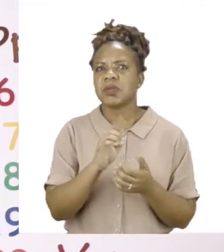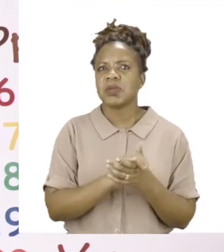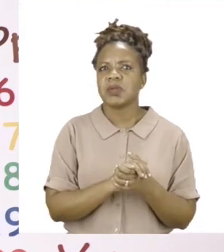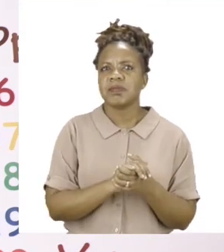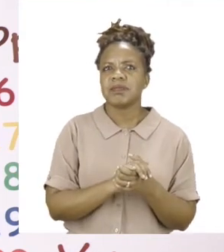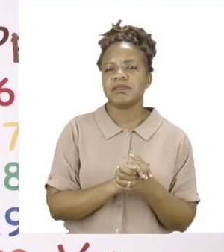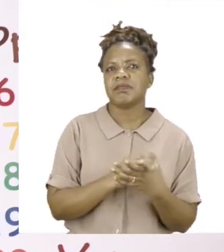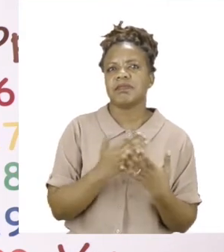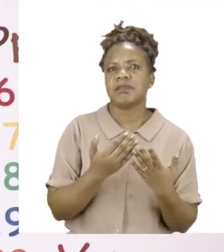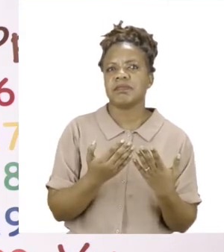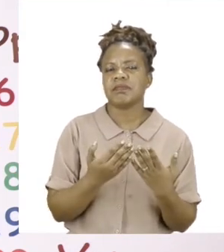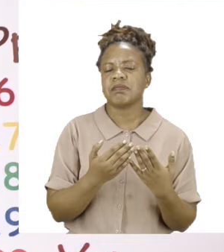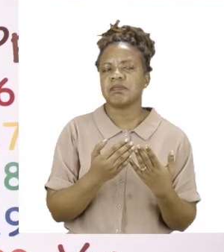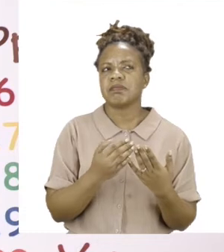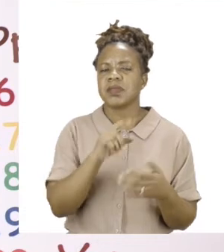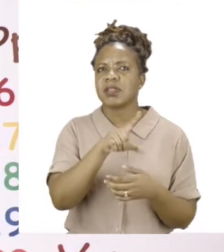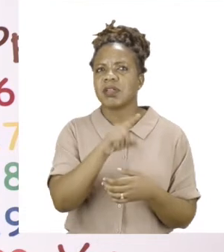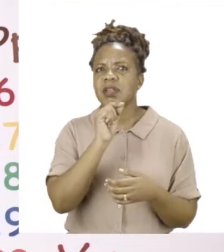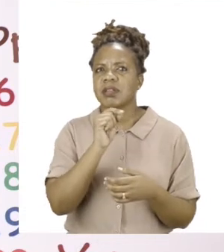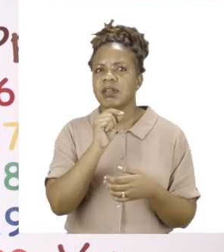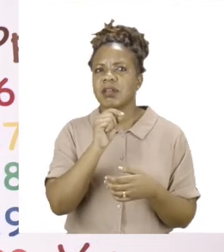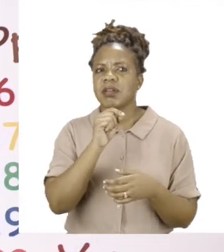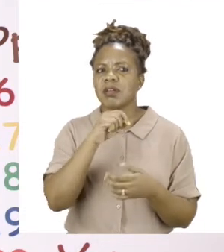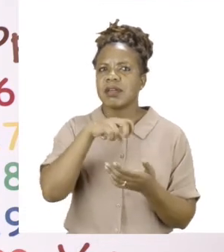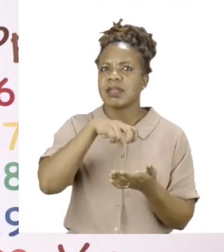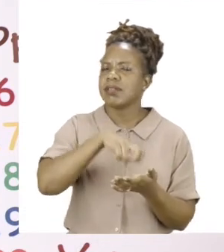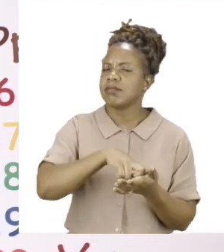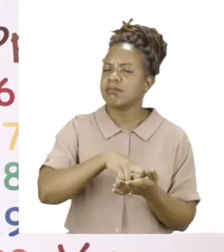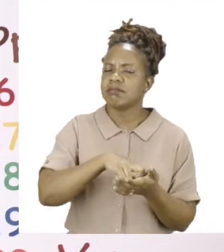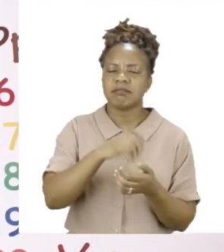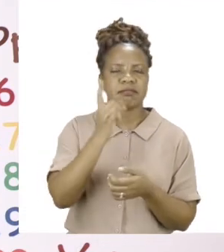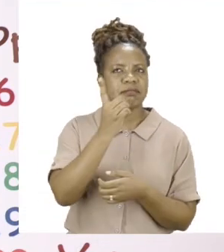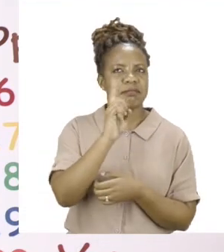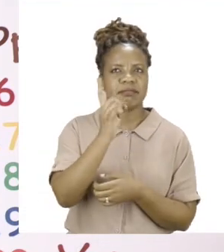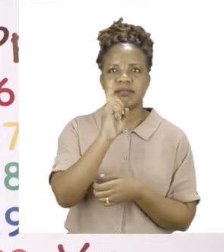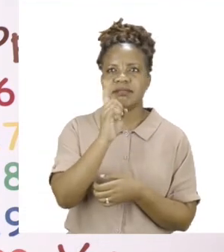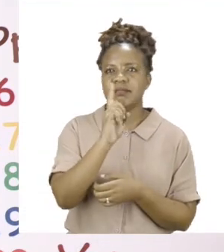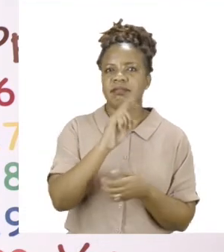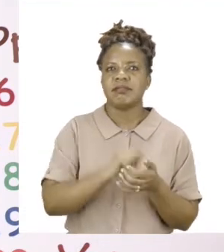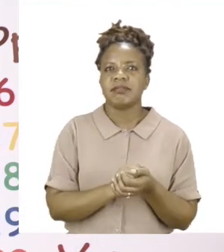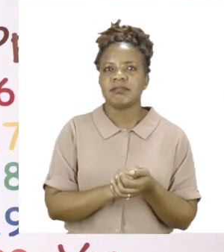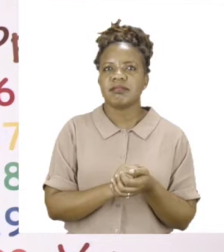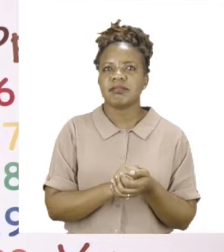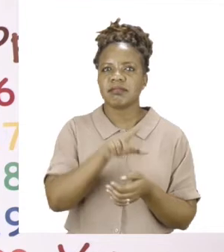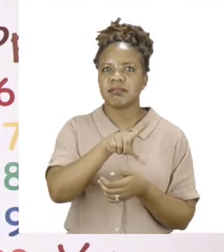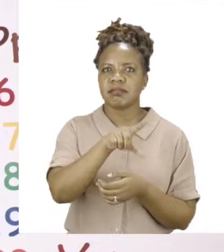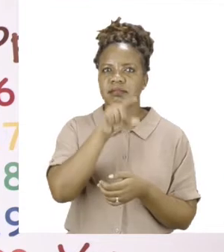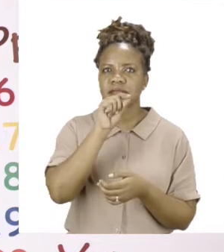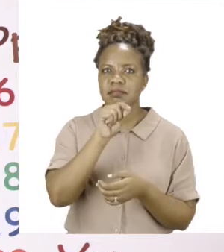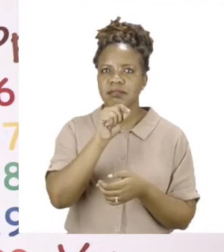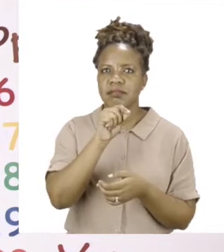Can we say the sat? No, we can't. How about